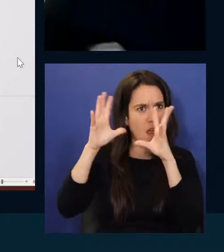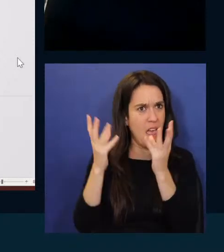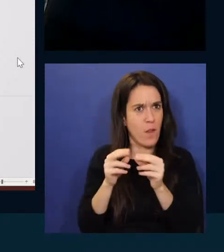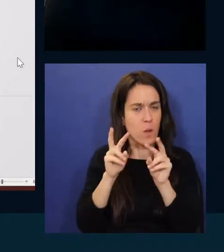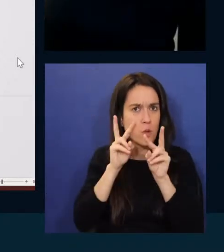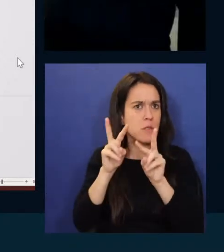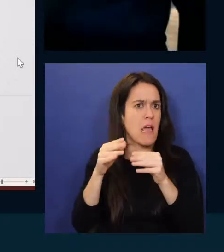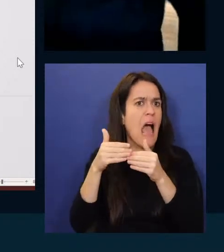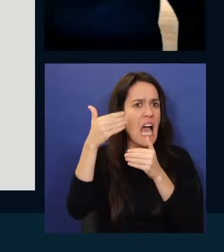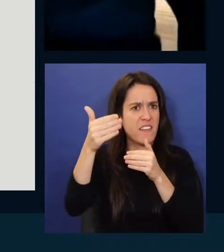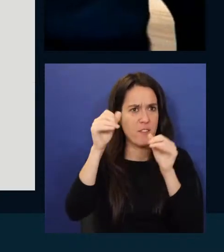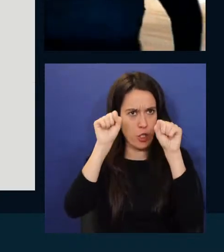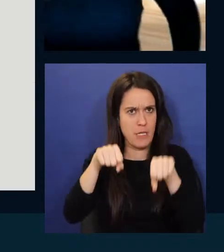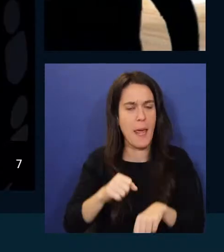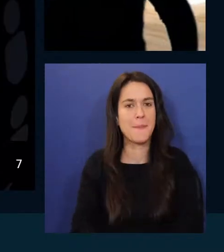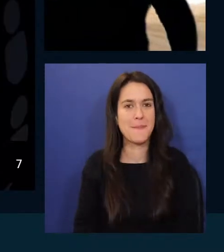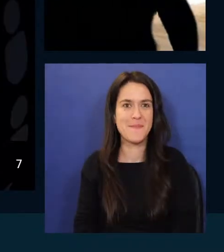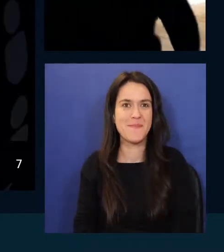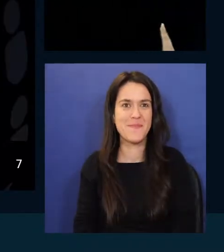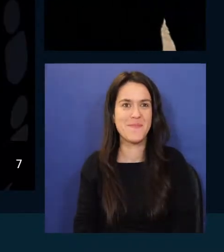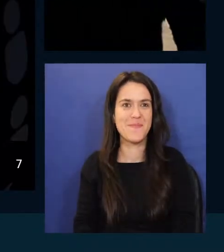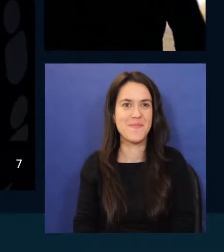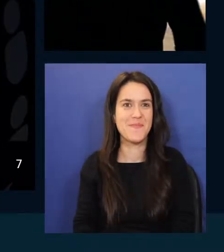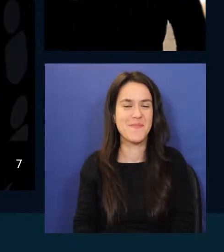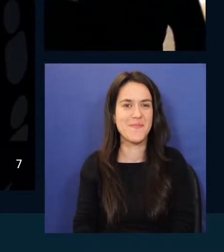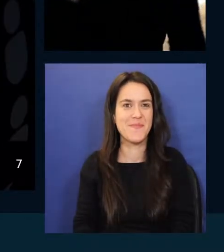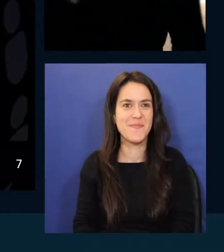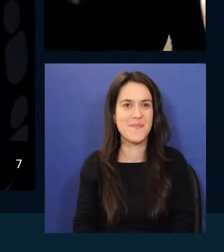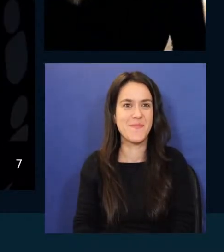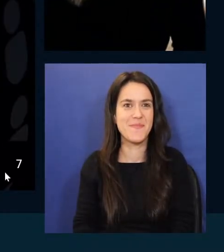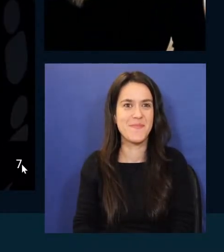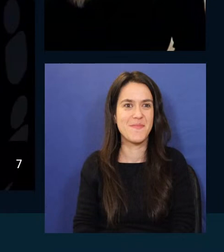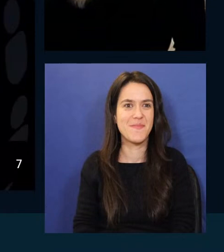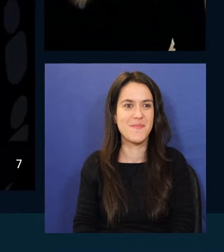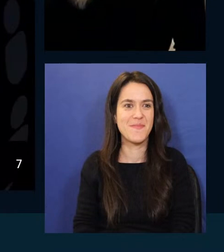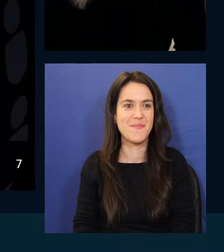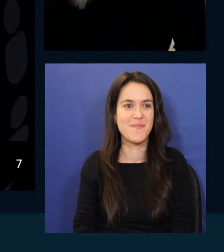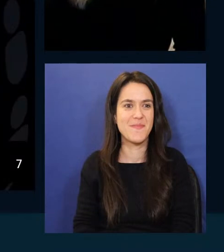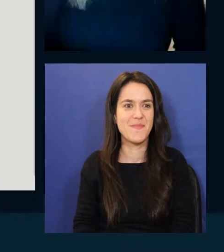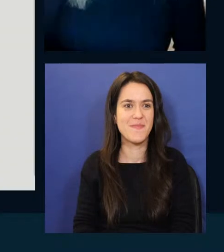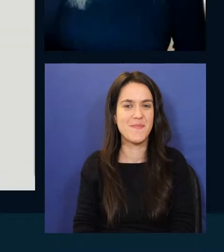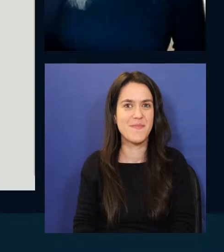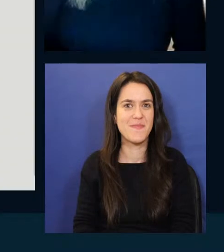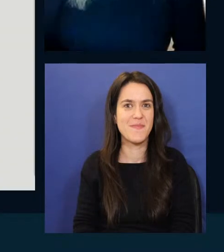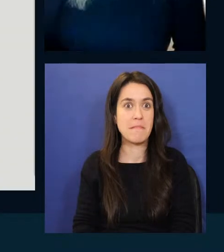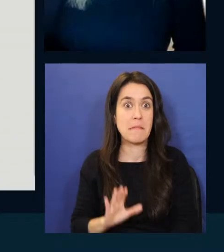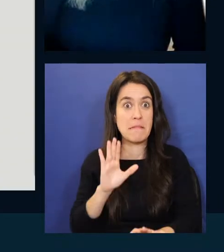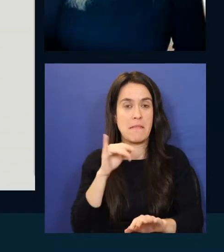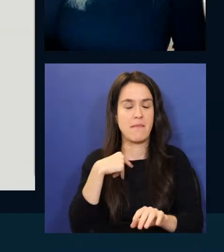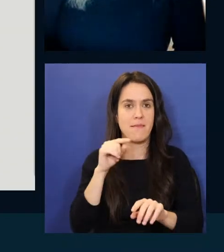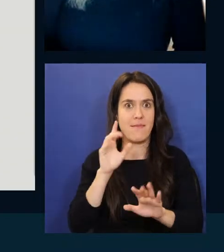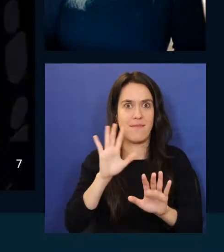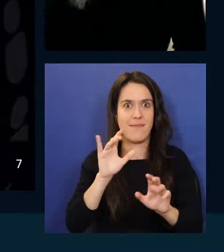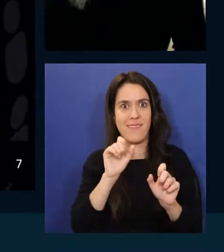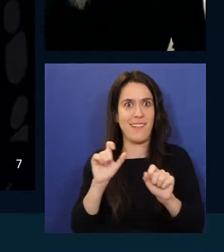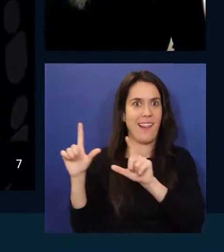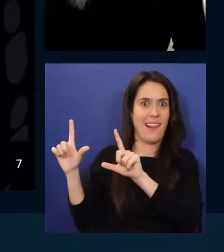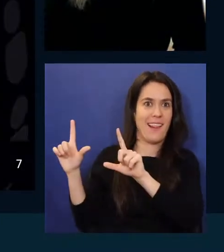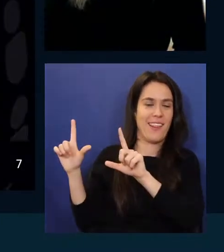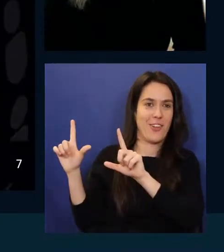on. And then oh, sorry, I jumped a little bit too quickly here.